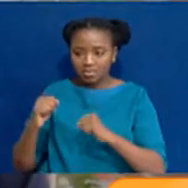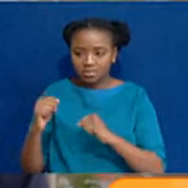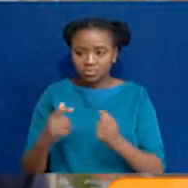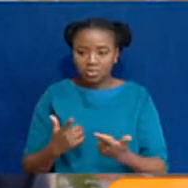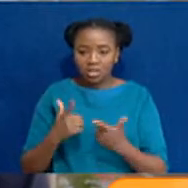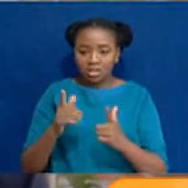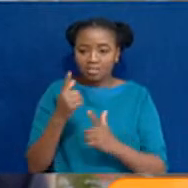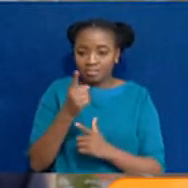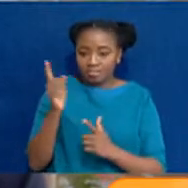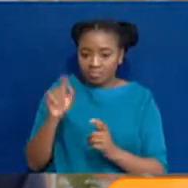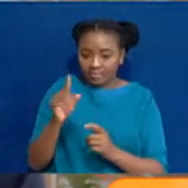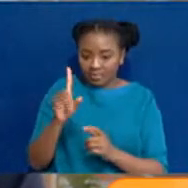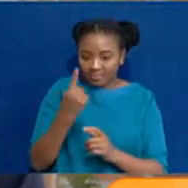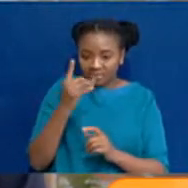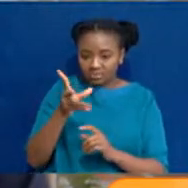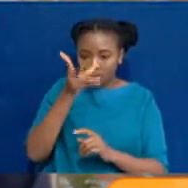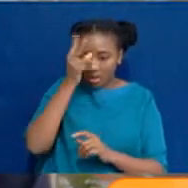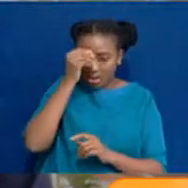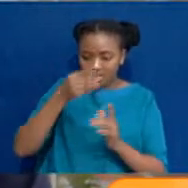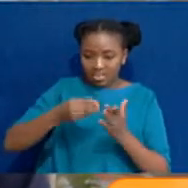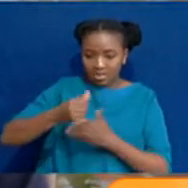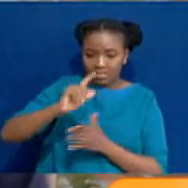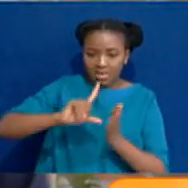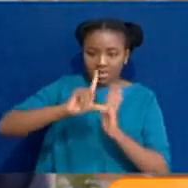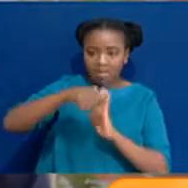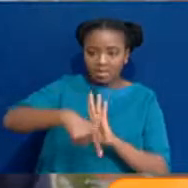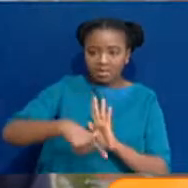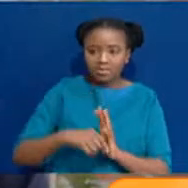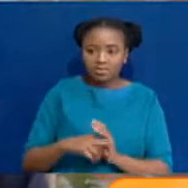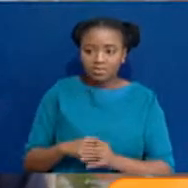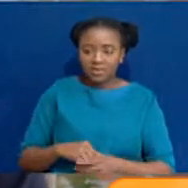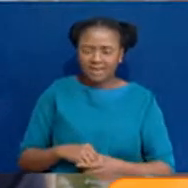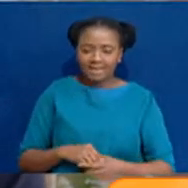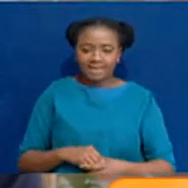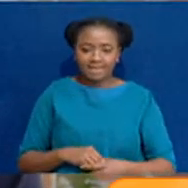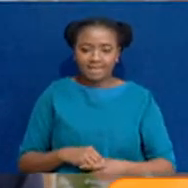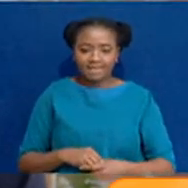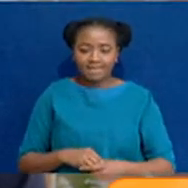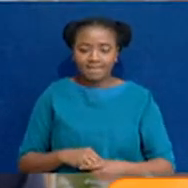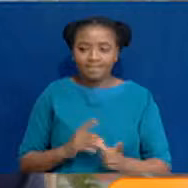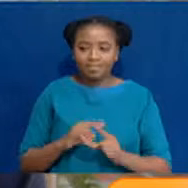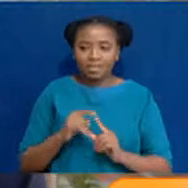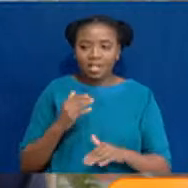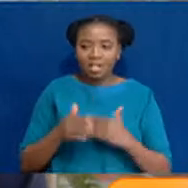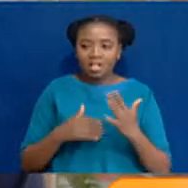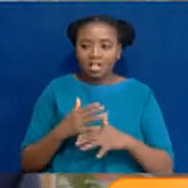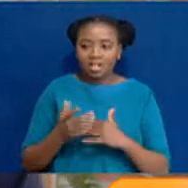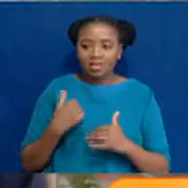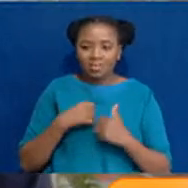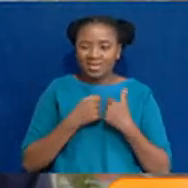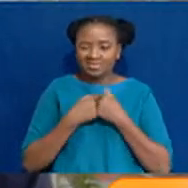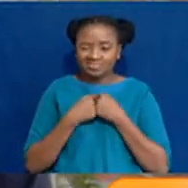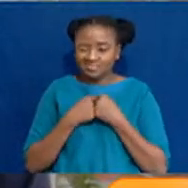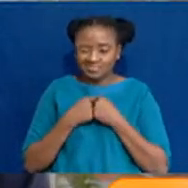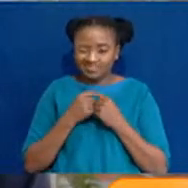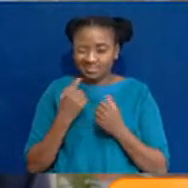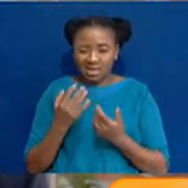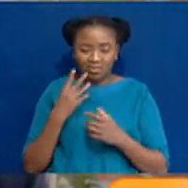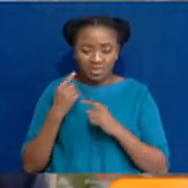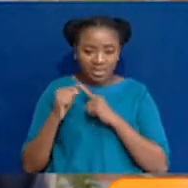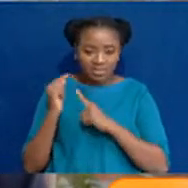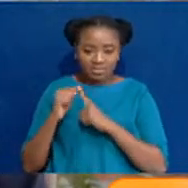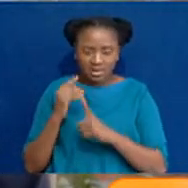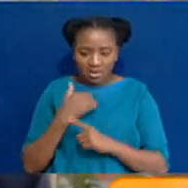allowing someone to learn first, then pay later once they're earning, hence the name income share. But over time and with experience in the market, we've now gone ahead